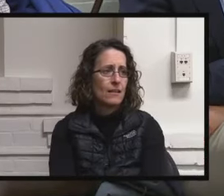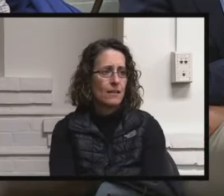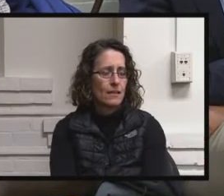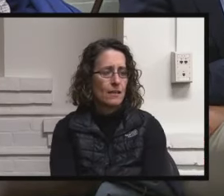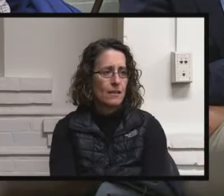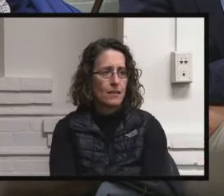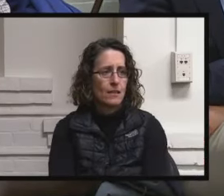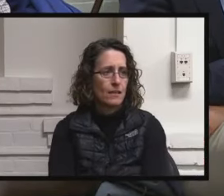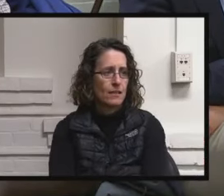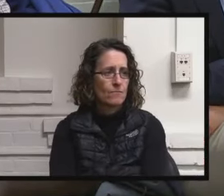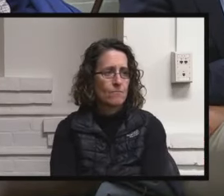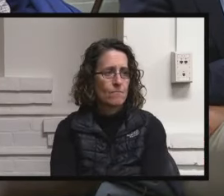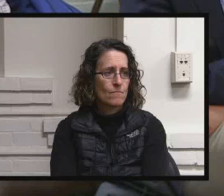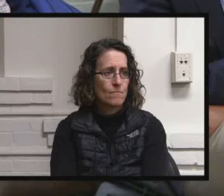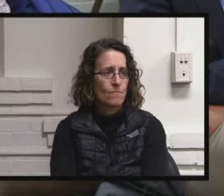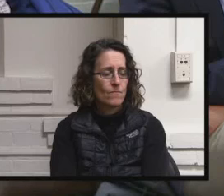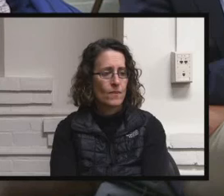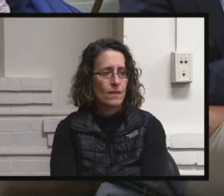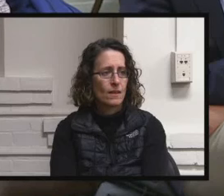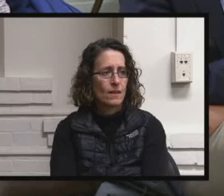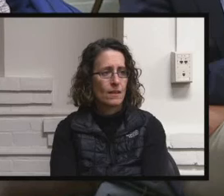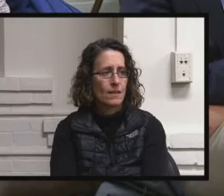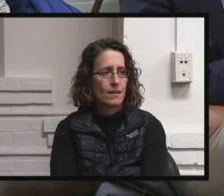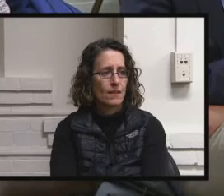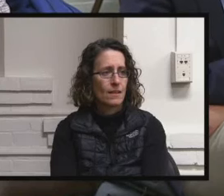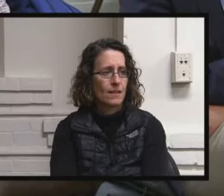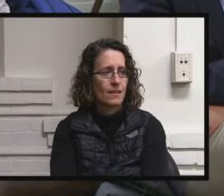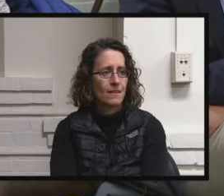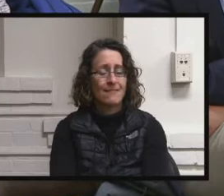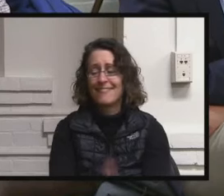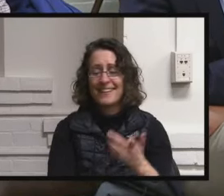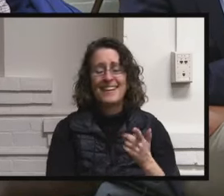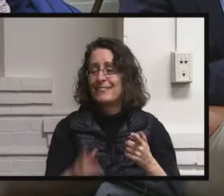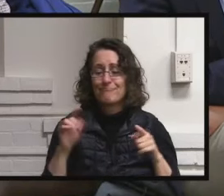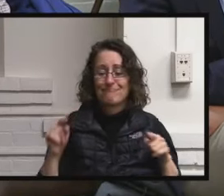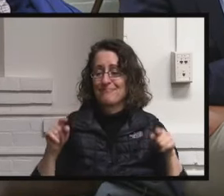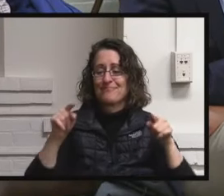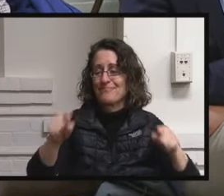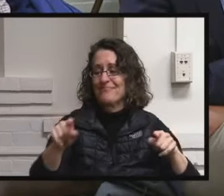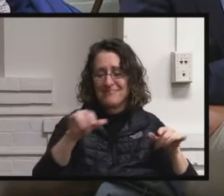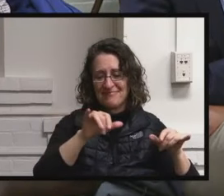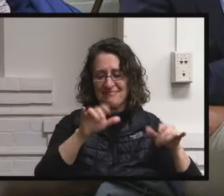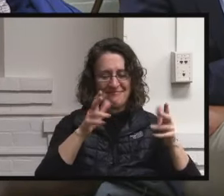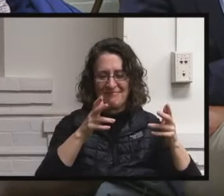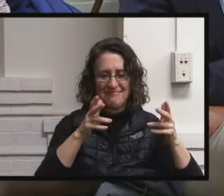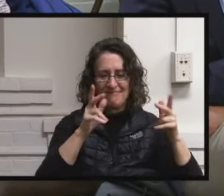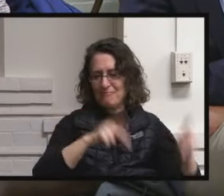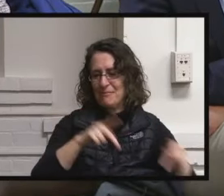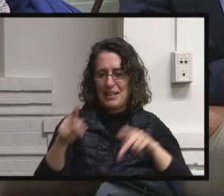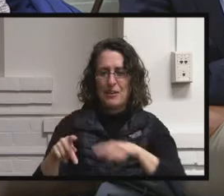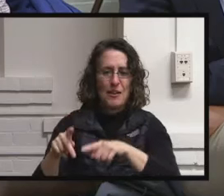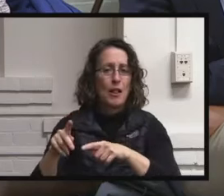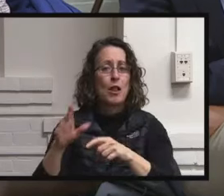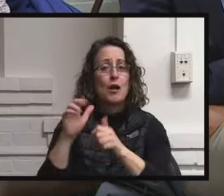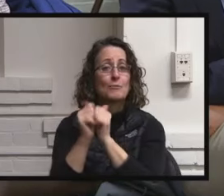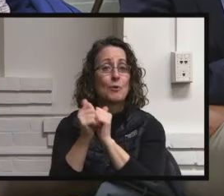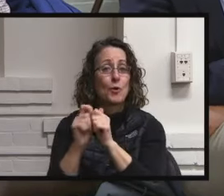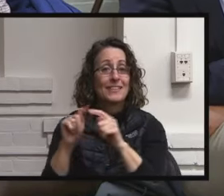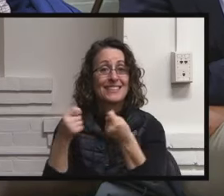this goes back to the sports team that says they're going to leave because nobody will build them a stadium. And